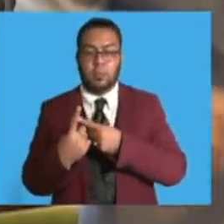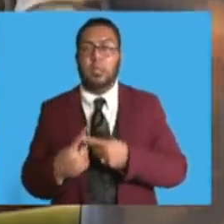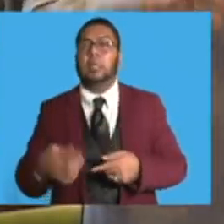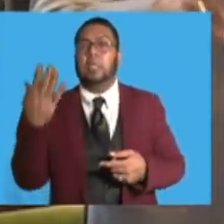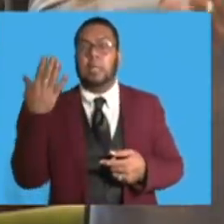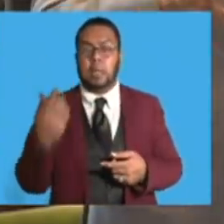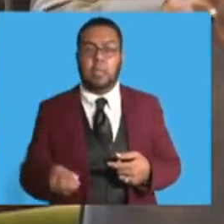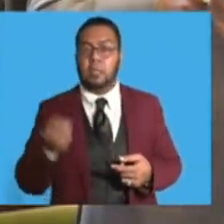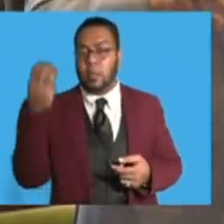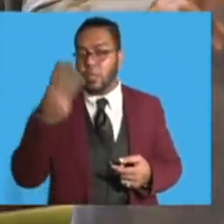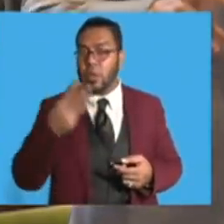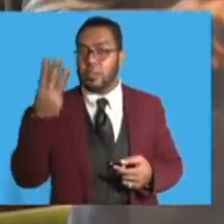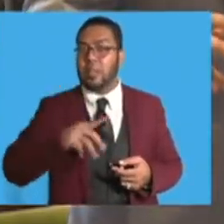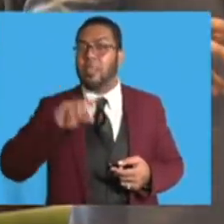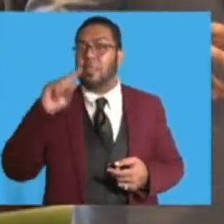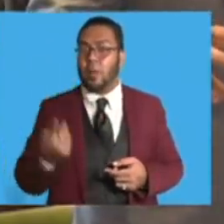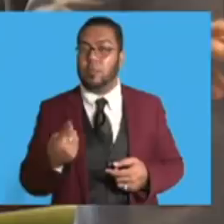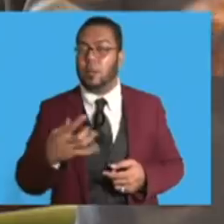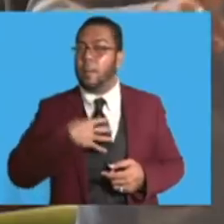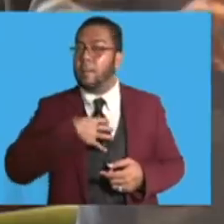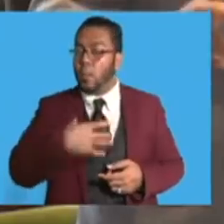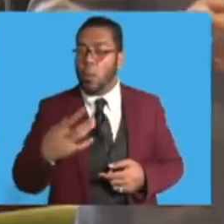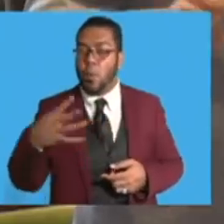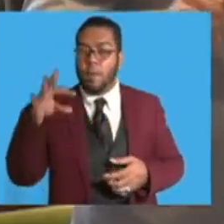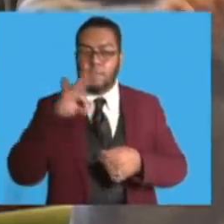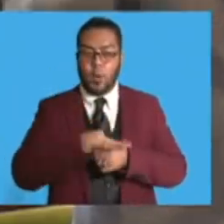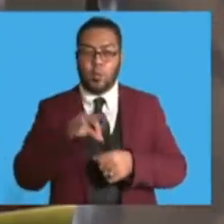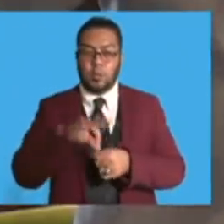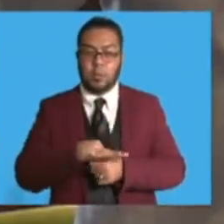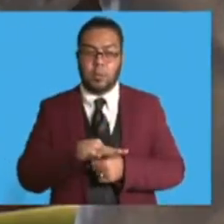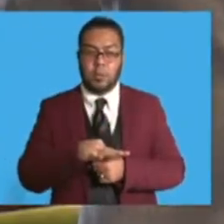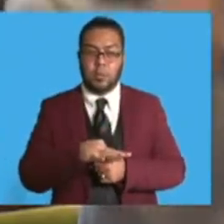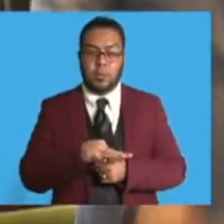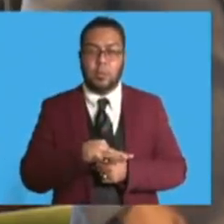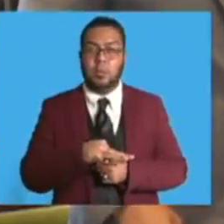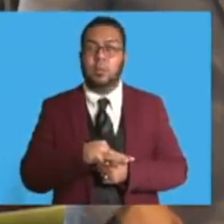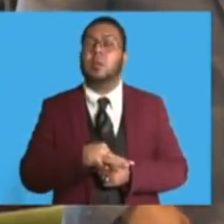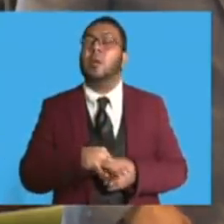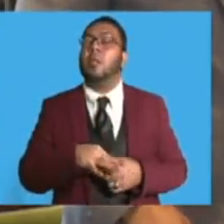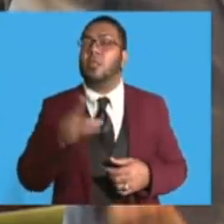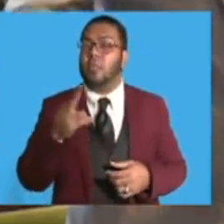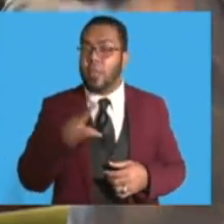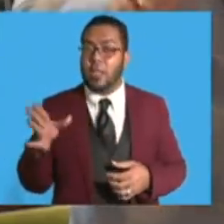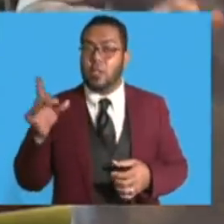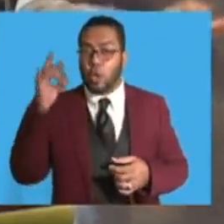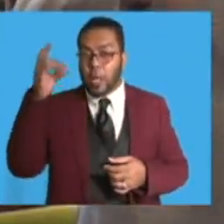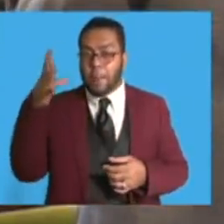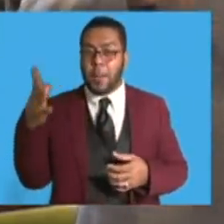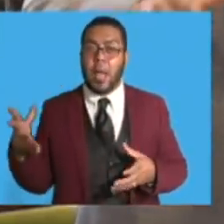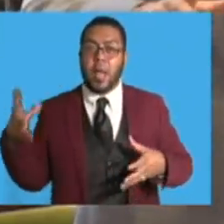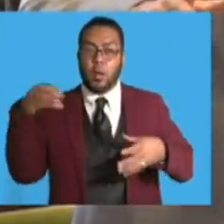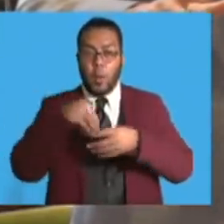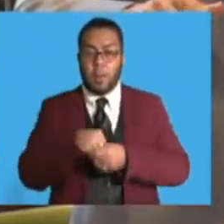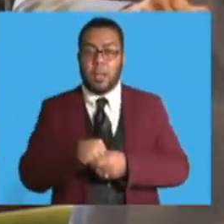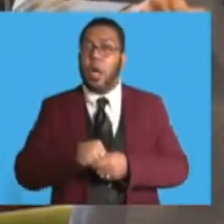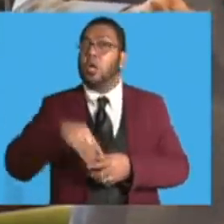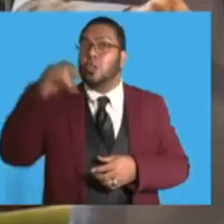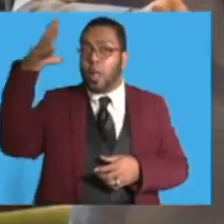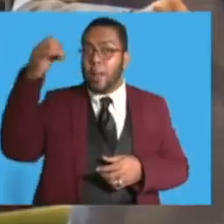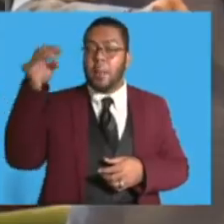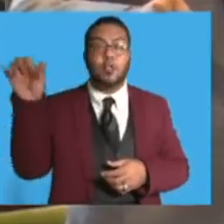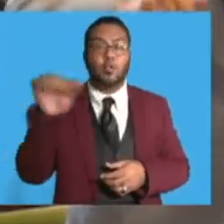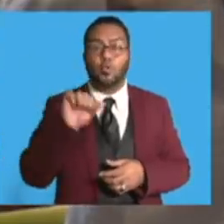has 13,000 more votes than Sodelpa and NFP combined. Sodelpa should remember, Madam